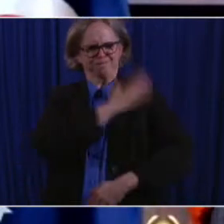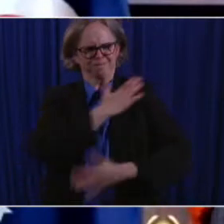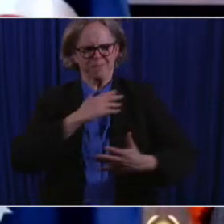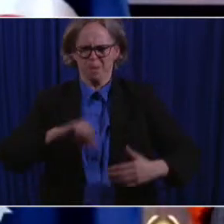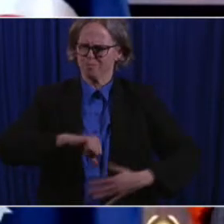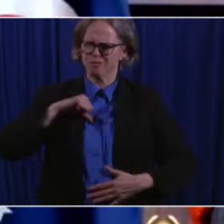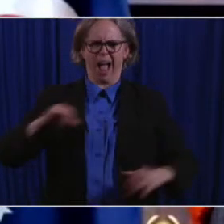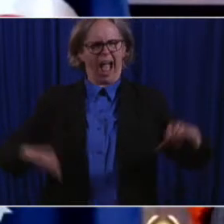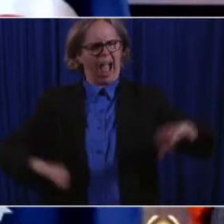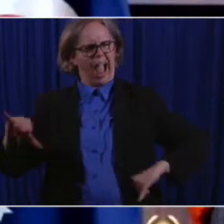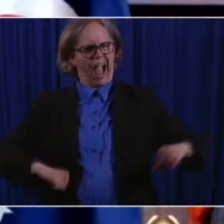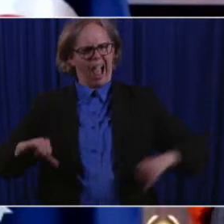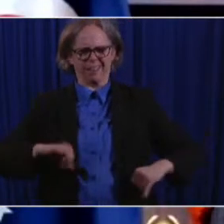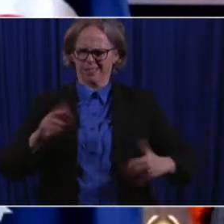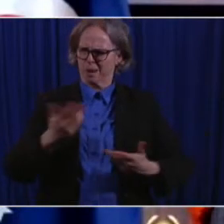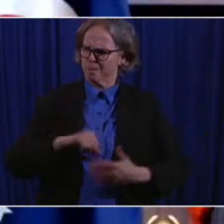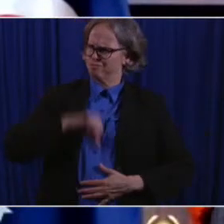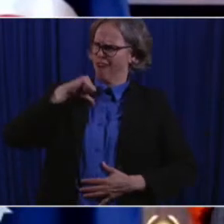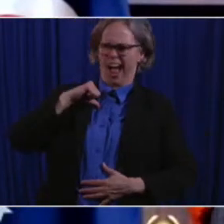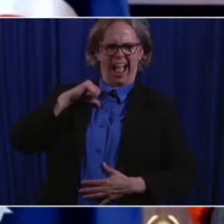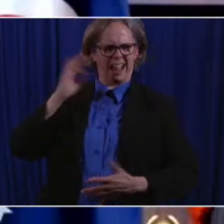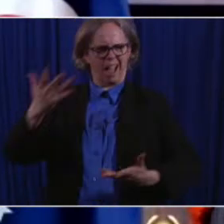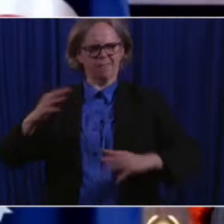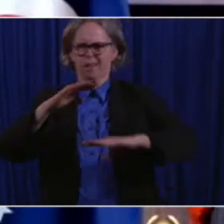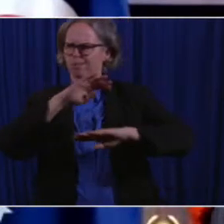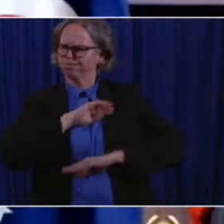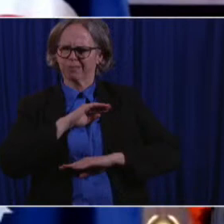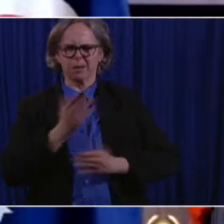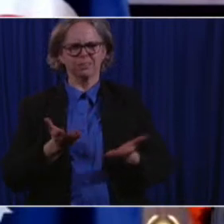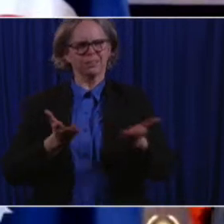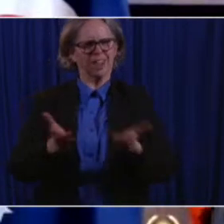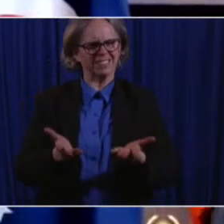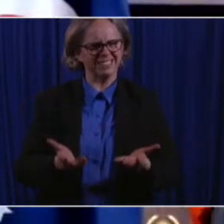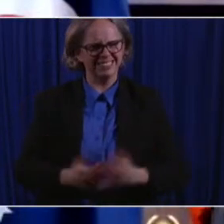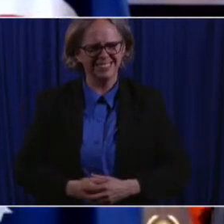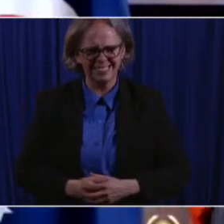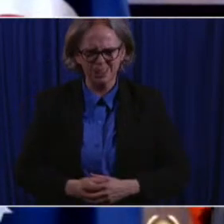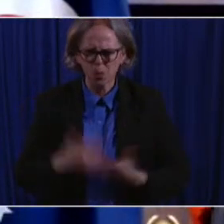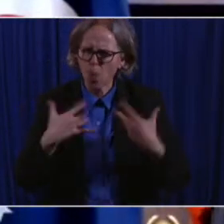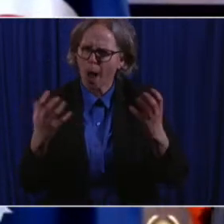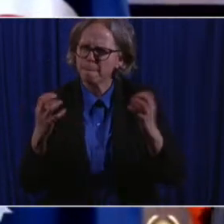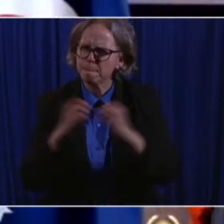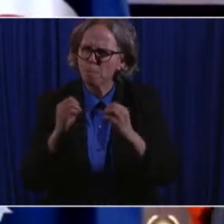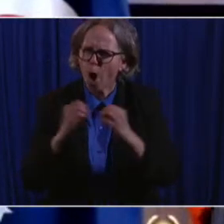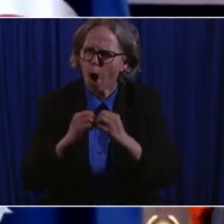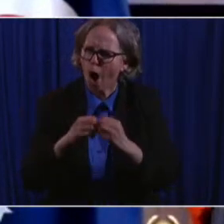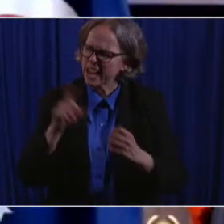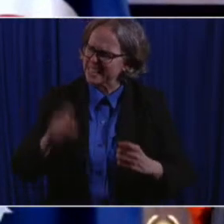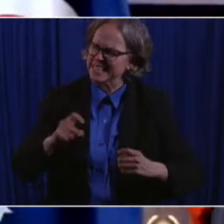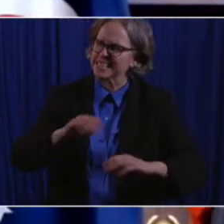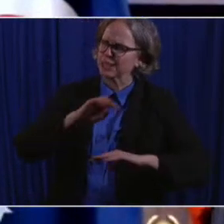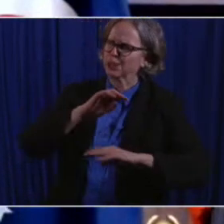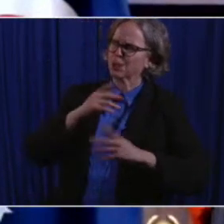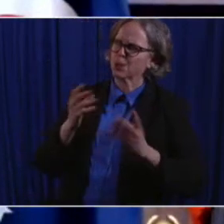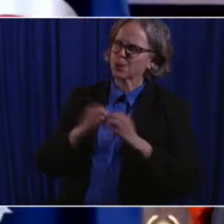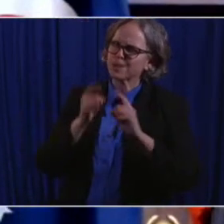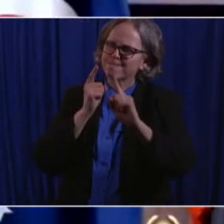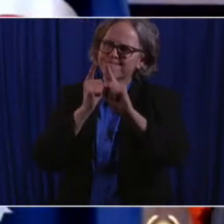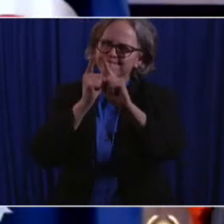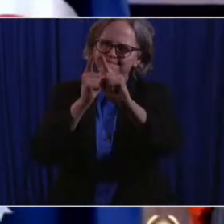we're not content. But I want to make sure that people know that we're taking this seriously as a